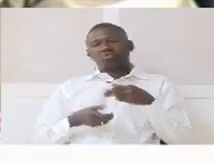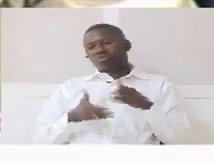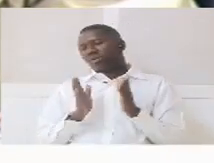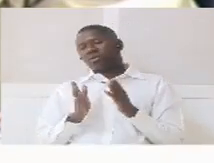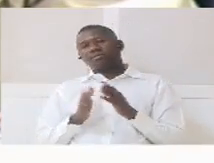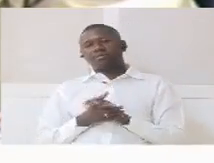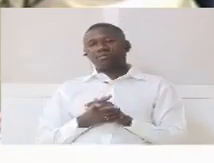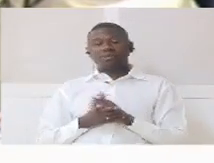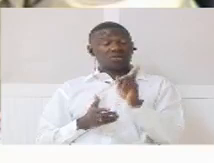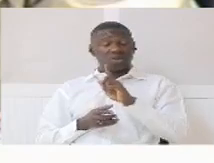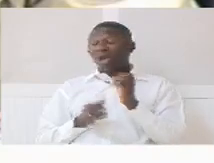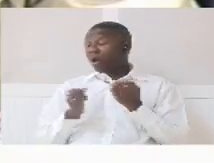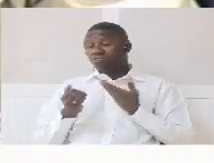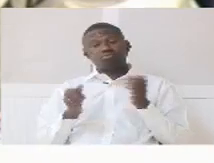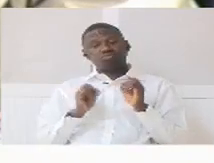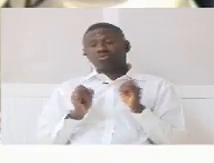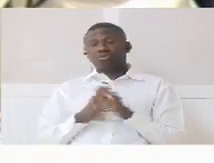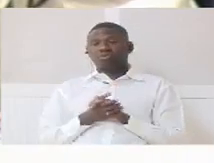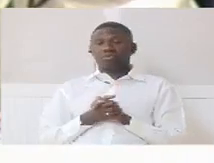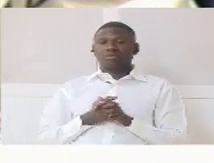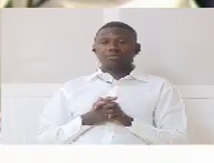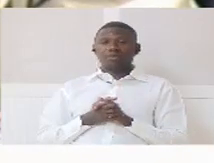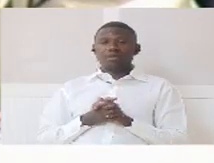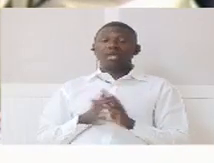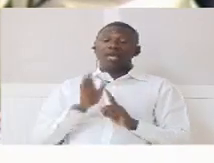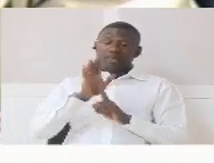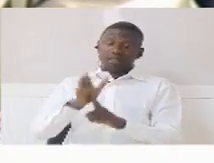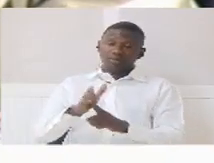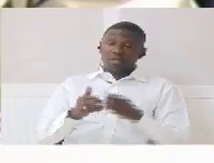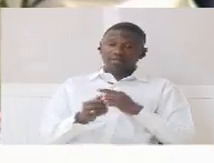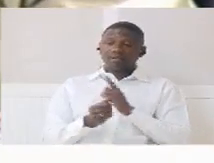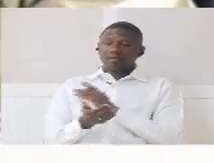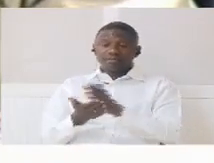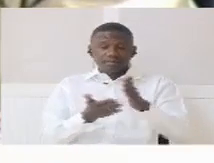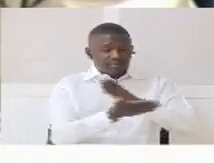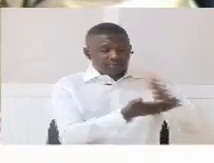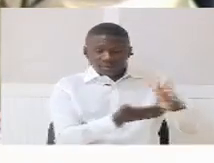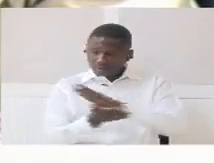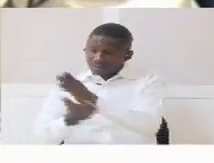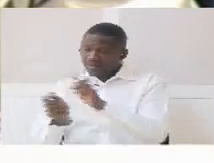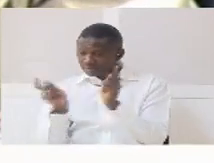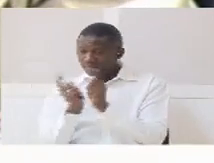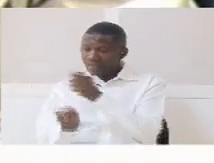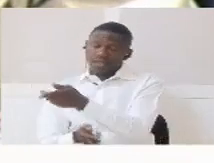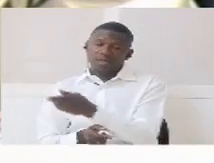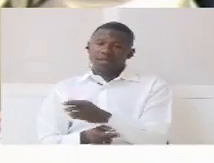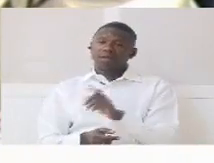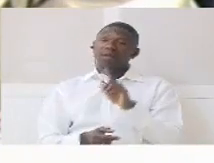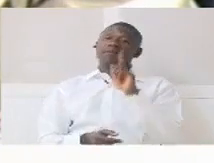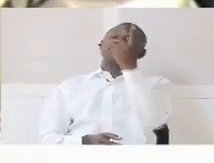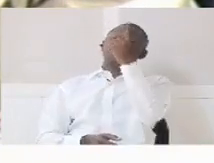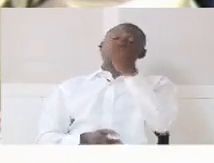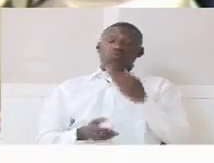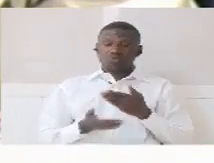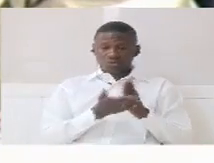not existing. The supply mean follow taraje. The supplies that I found there. You mean follow supply. Those that were